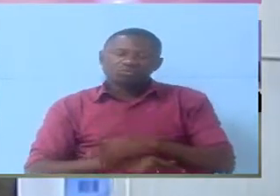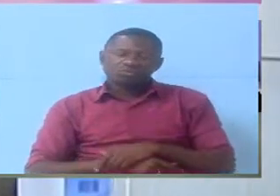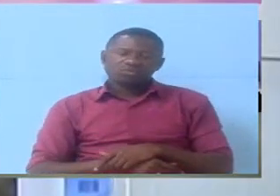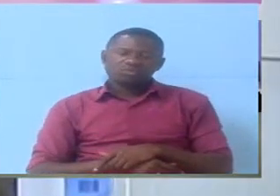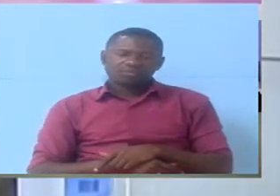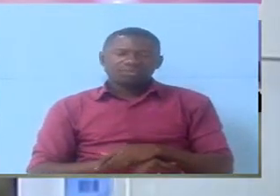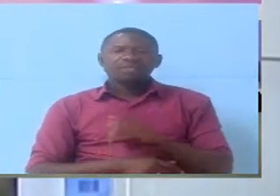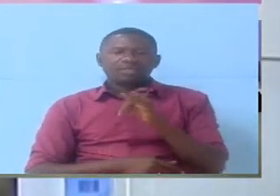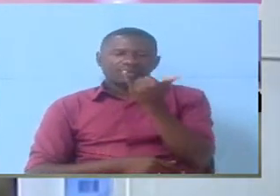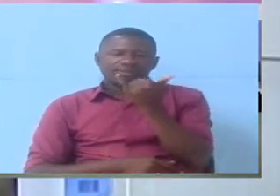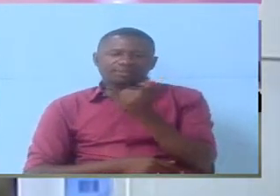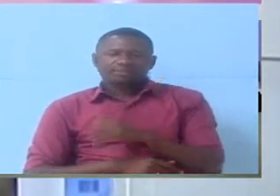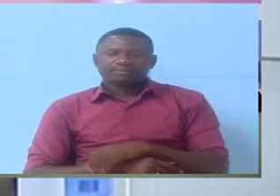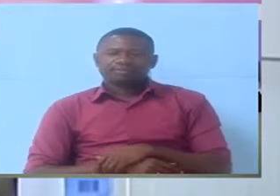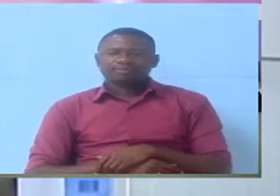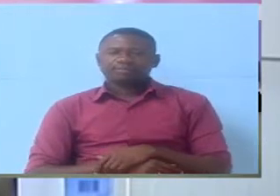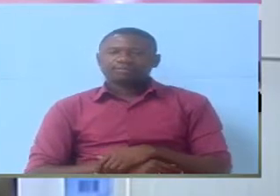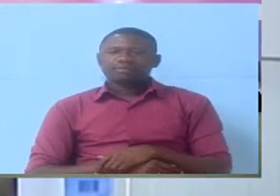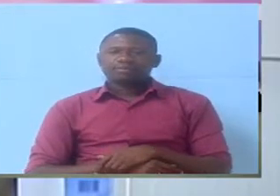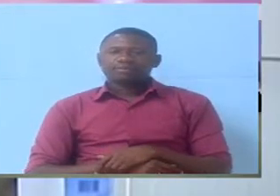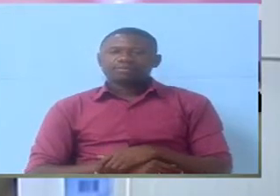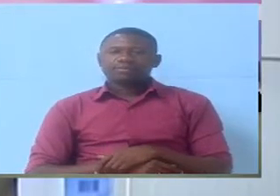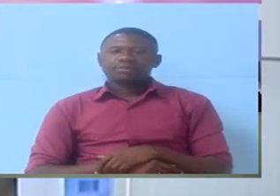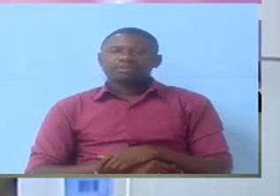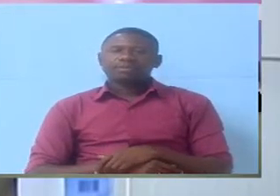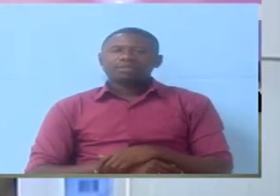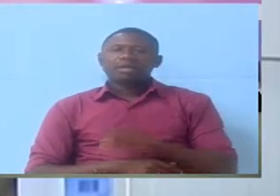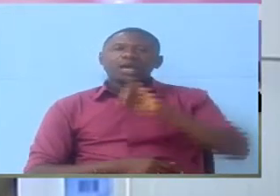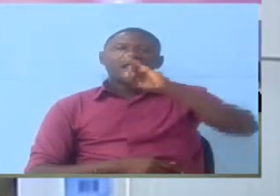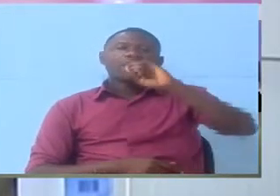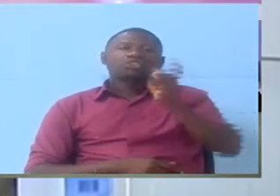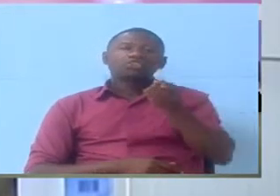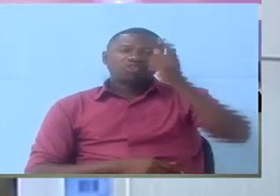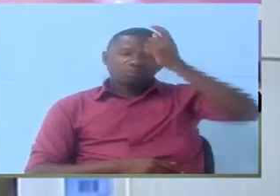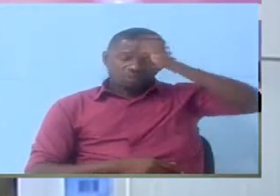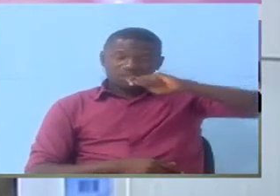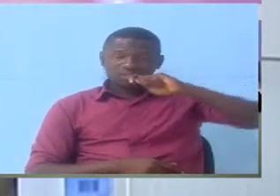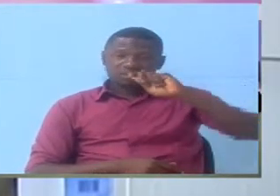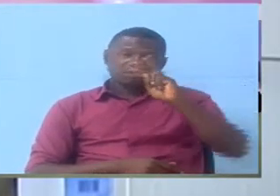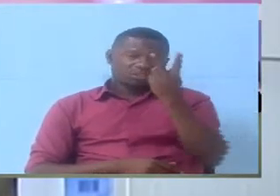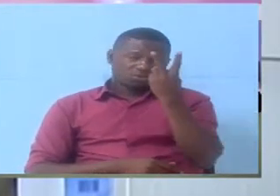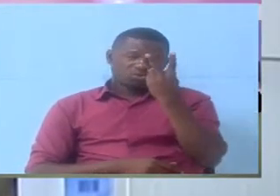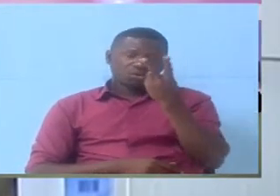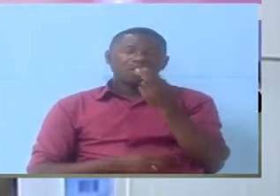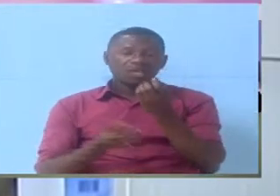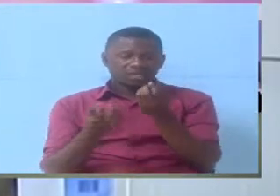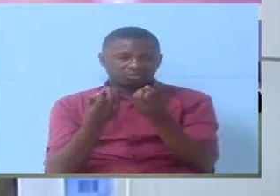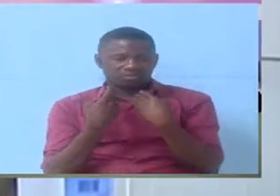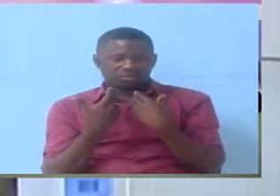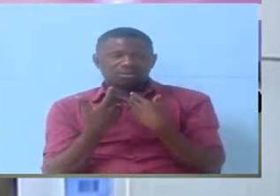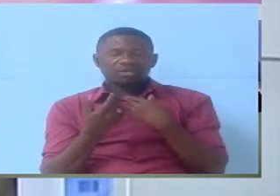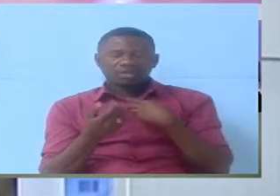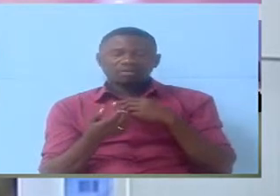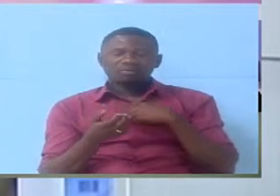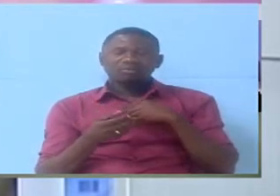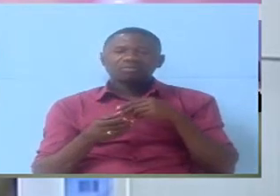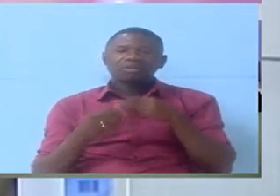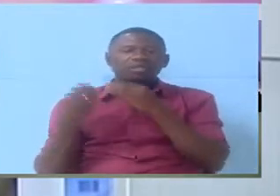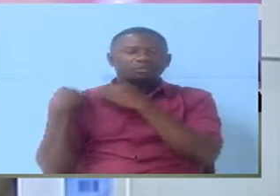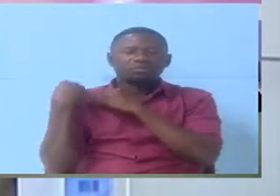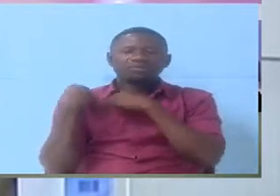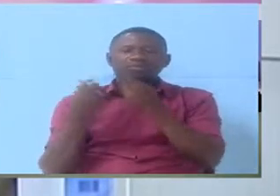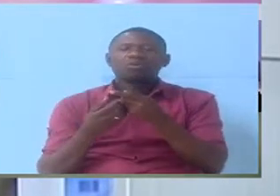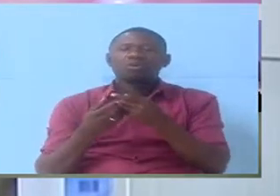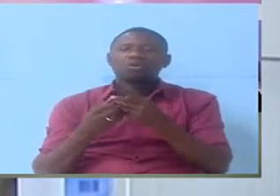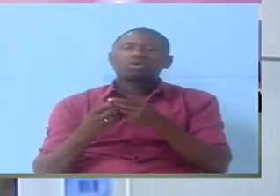council. Ah, council. The DIG told me DIG police kuntongo no lang ko e nyina fanye that I'll be taking over as commissioner for